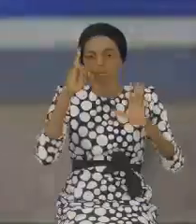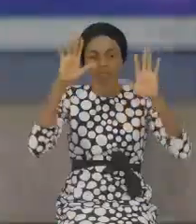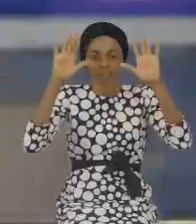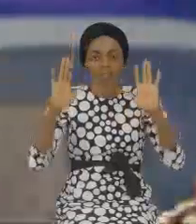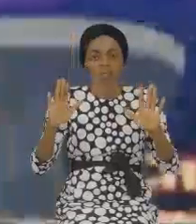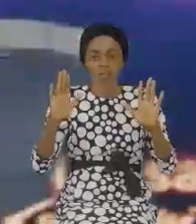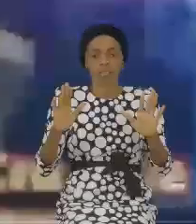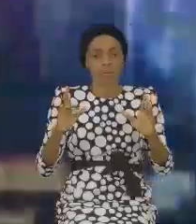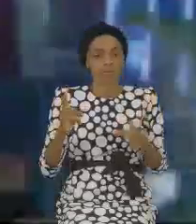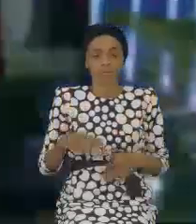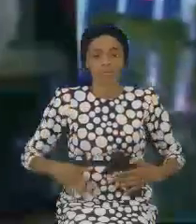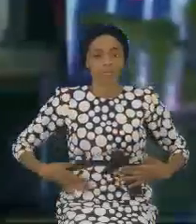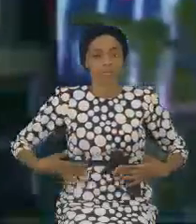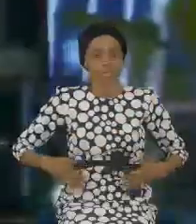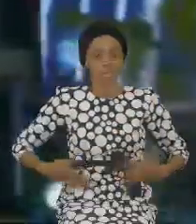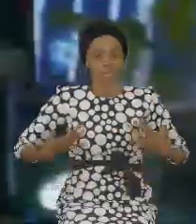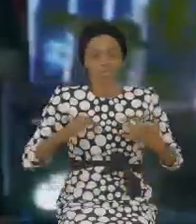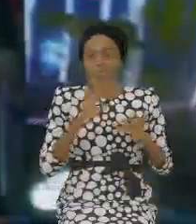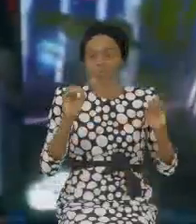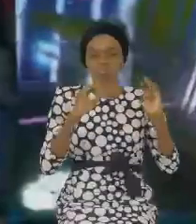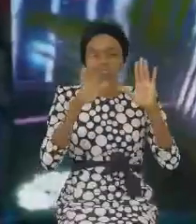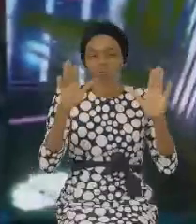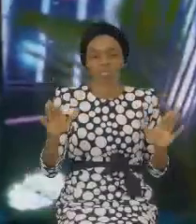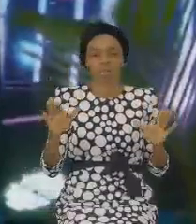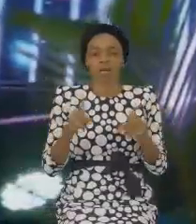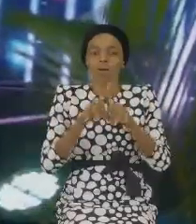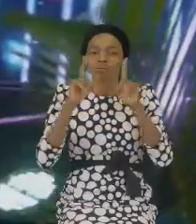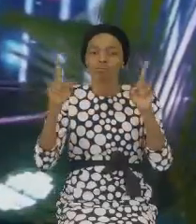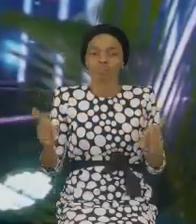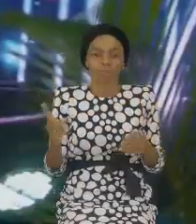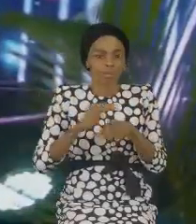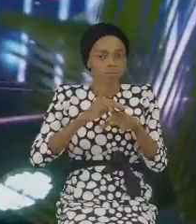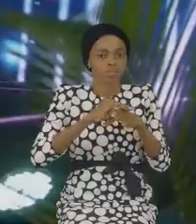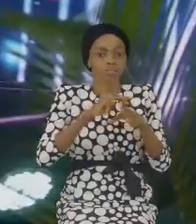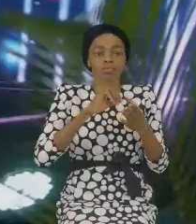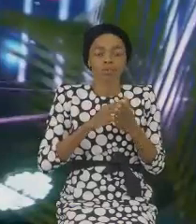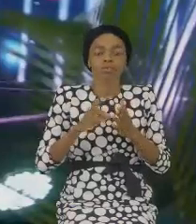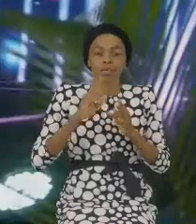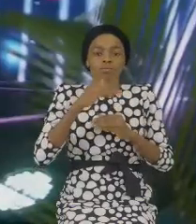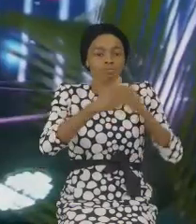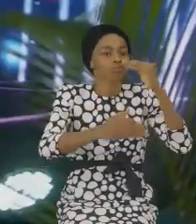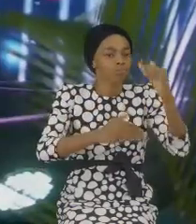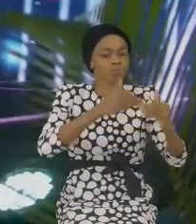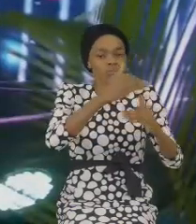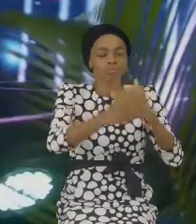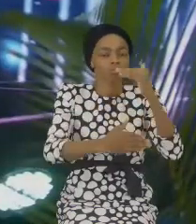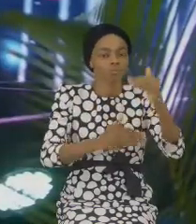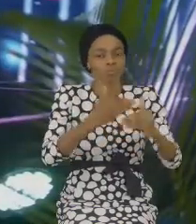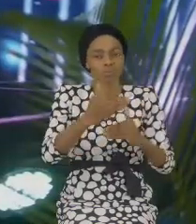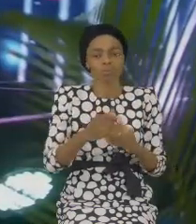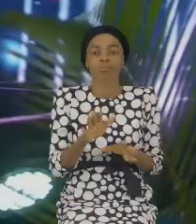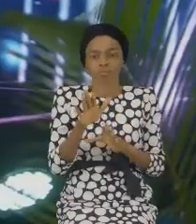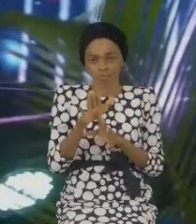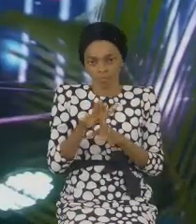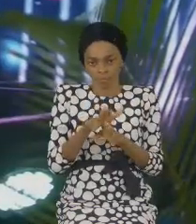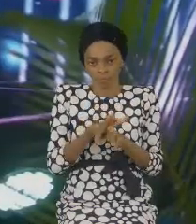is nothing to write home about. But the ministry is galloping and is reaching on. Slow down,